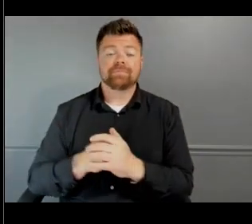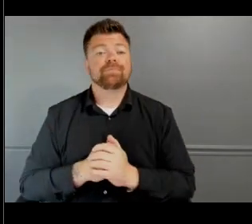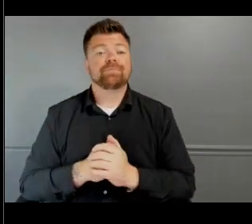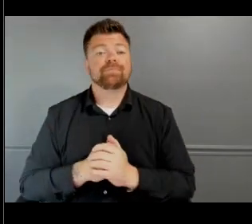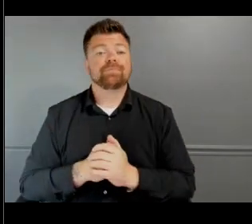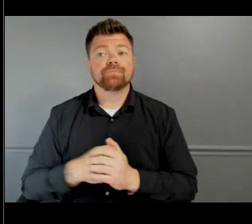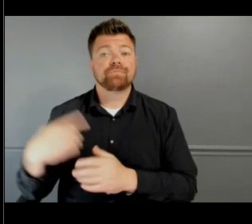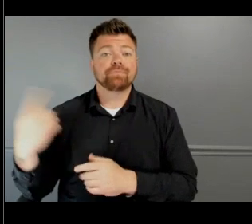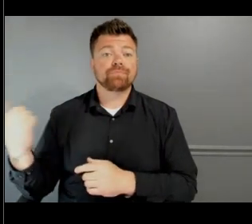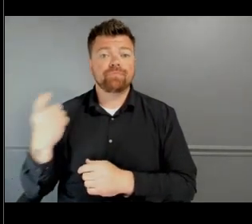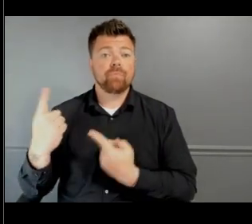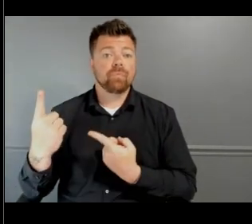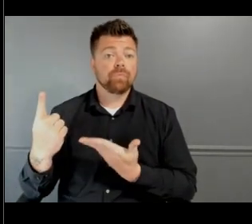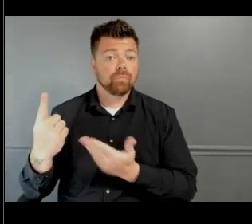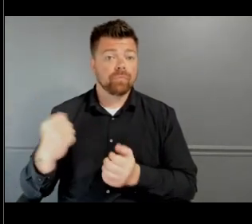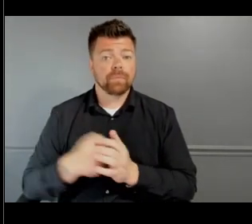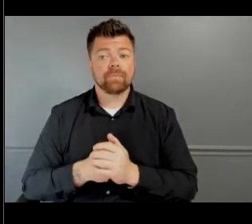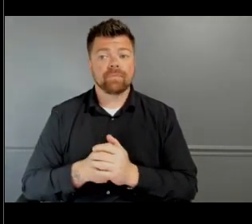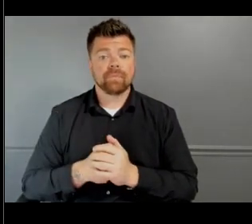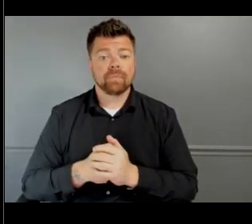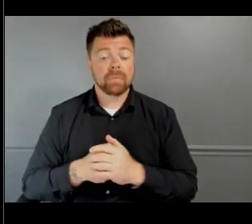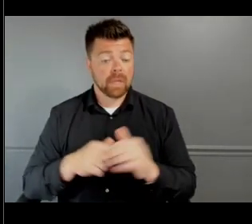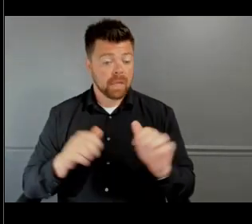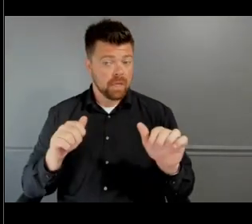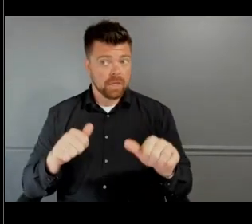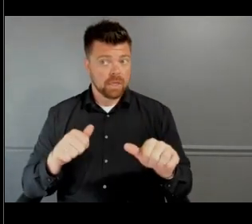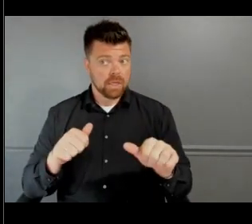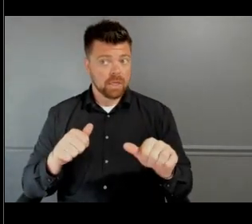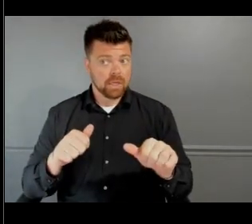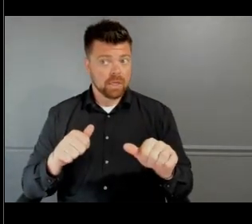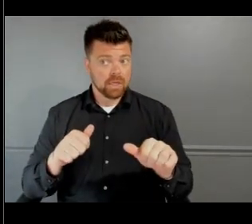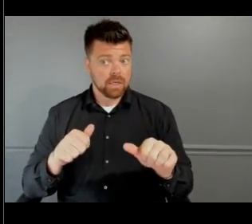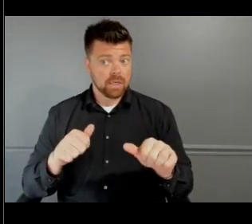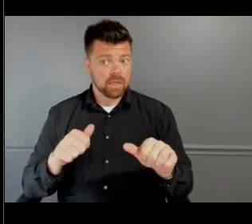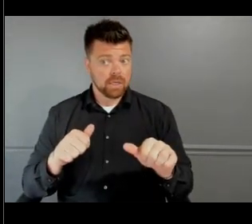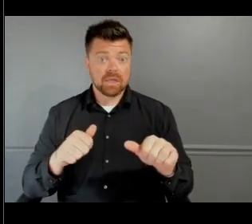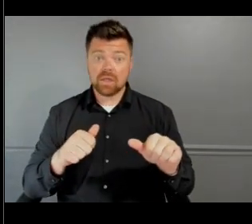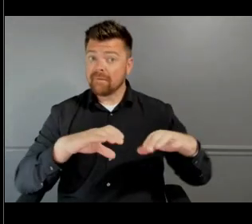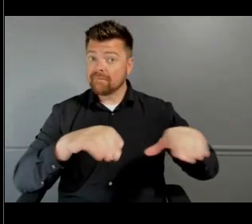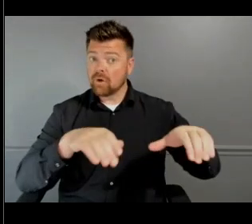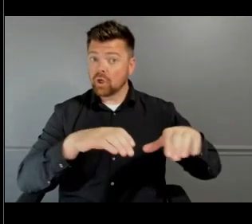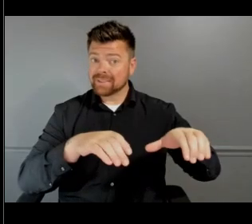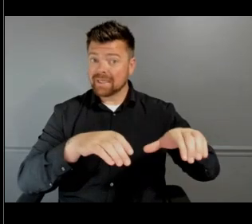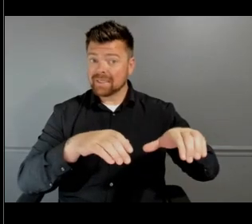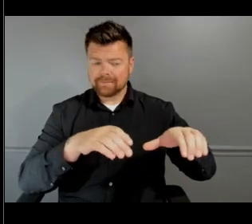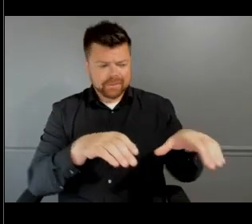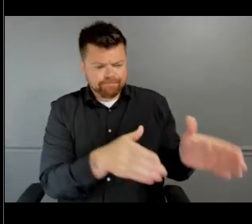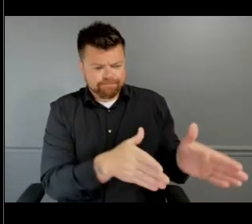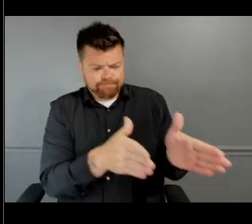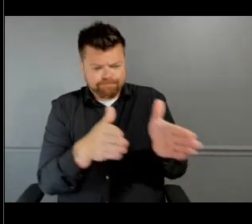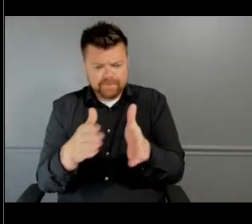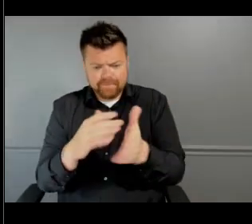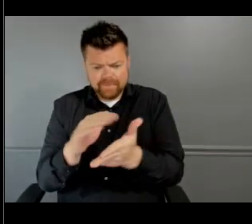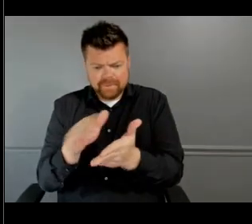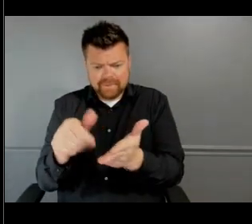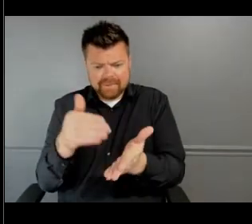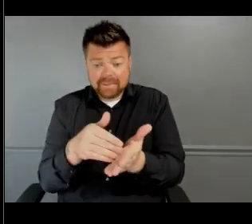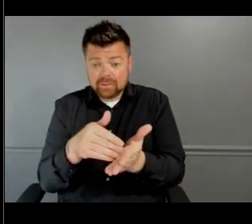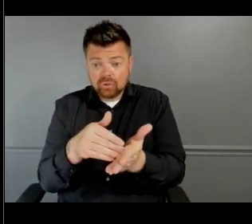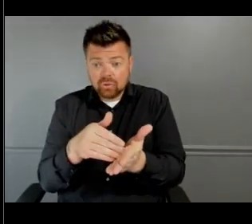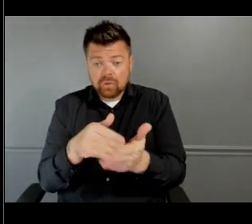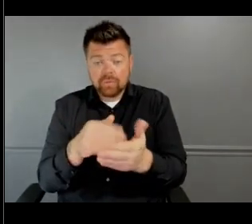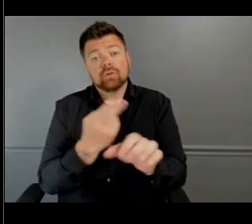This question is, can the faucet be offset from the center on a